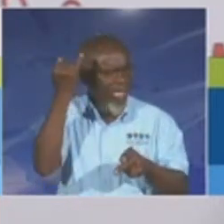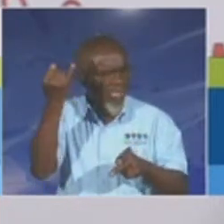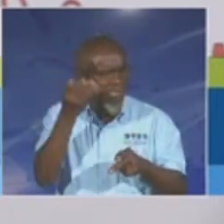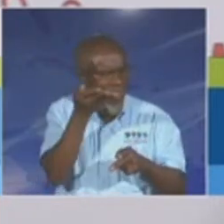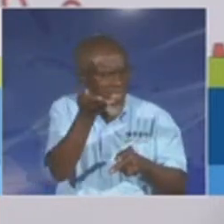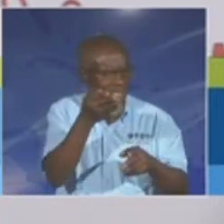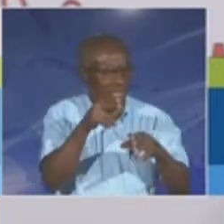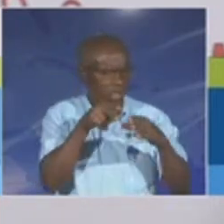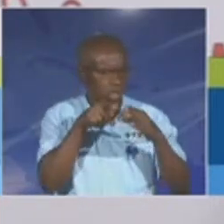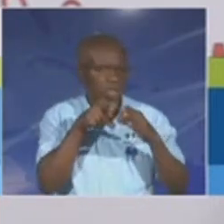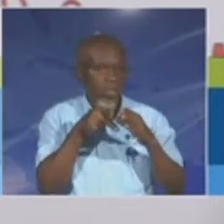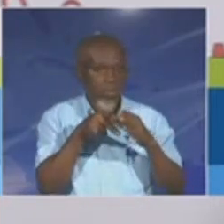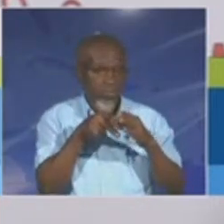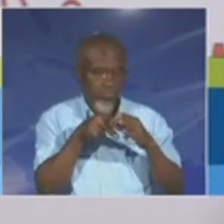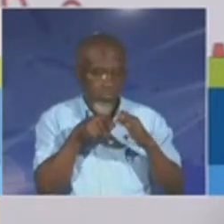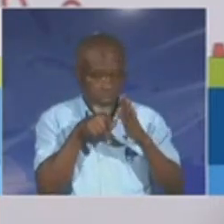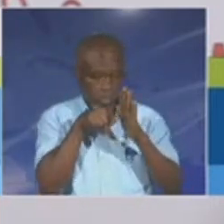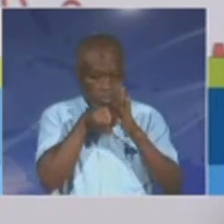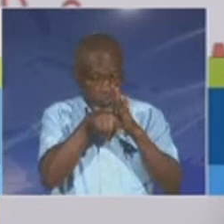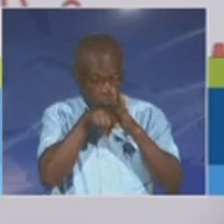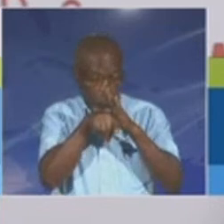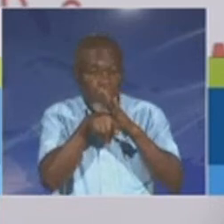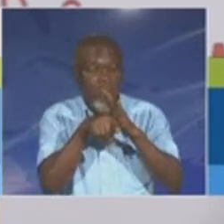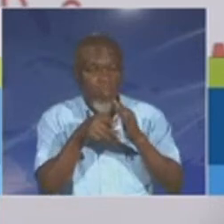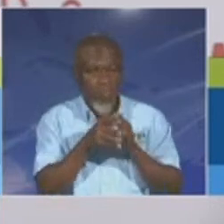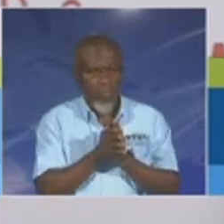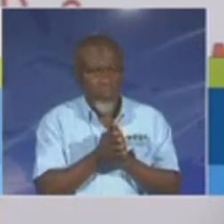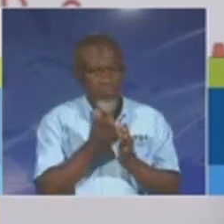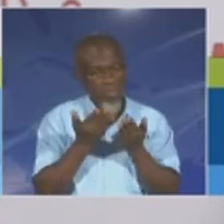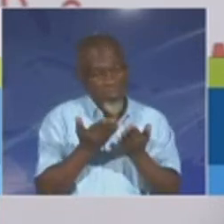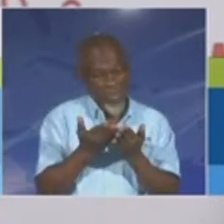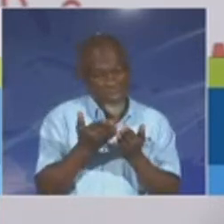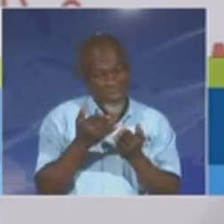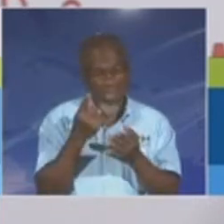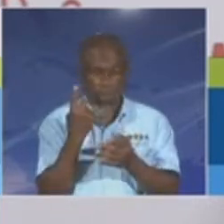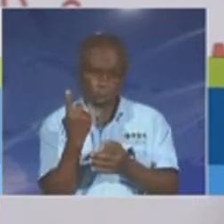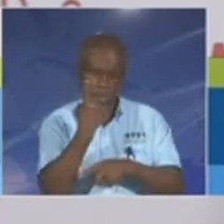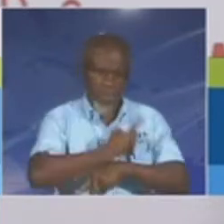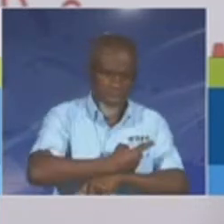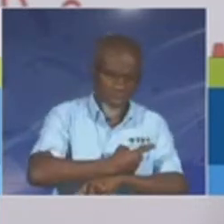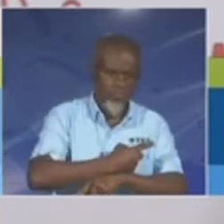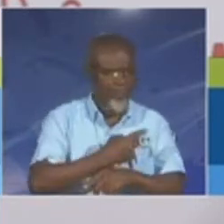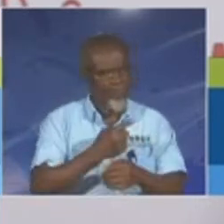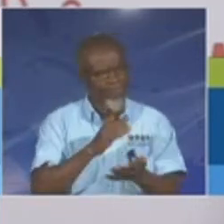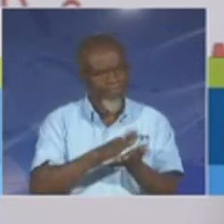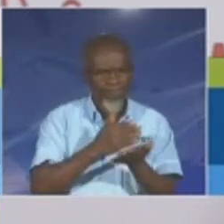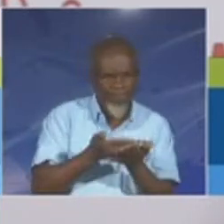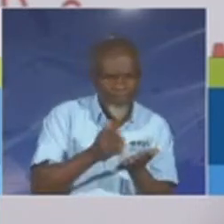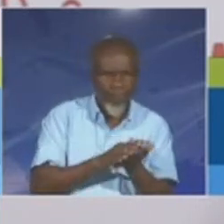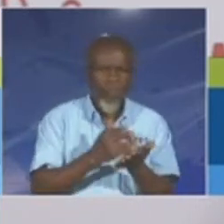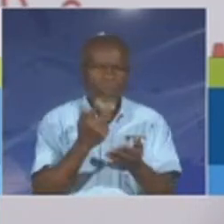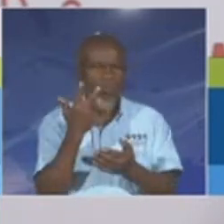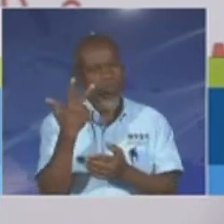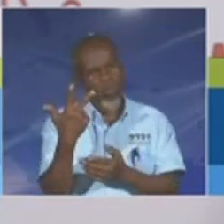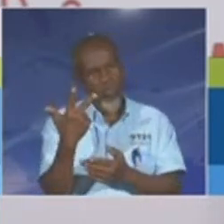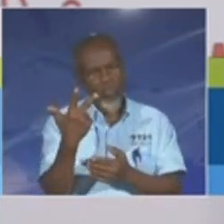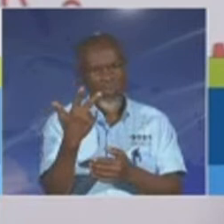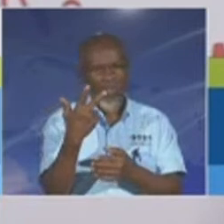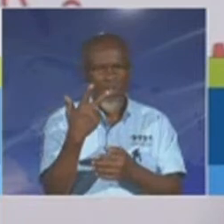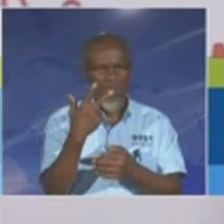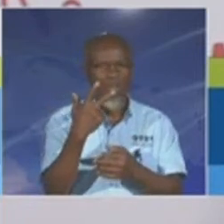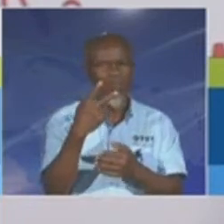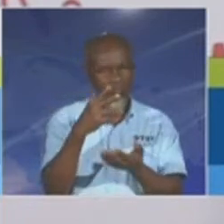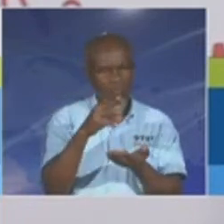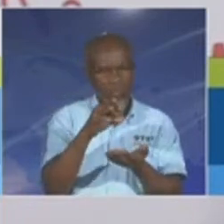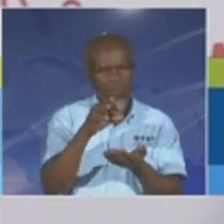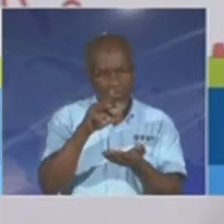sometimes they would take like one day and cook a few meals. So whether it's, 1 or 2 or 3 meals, and that's the meal that basically keeps coming back.